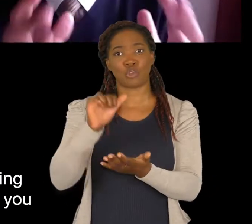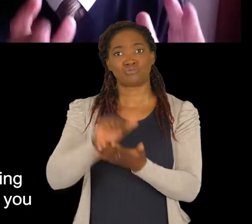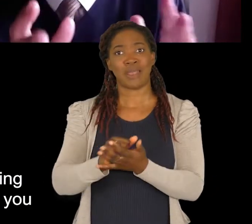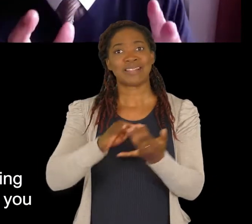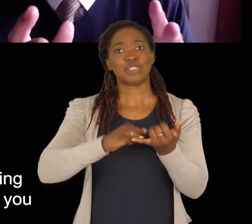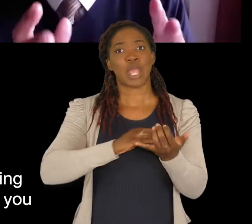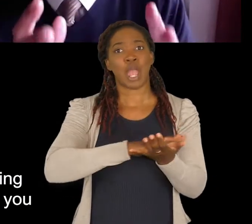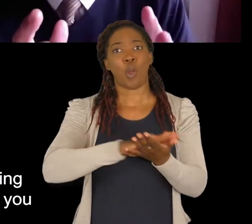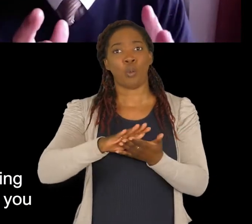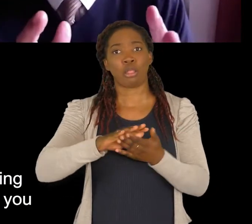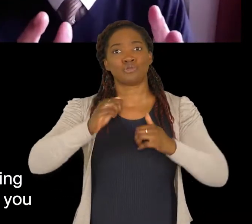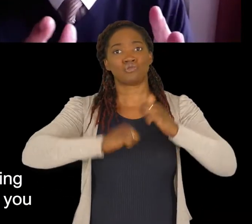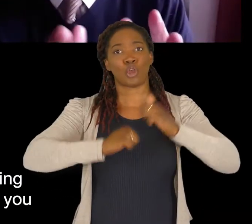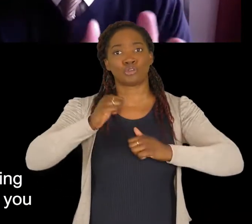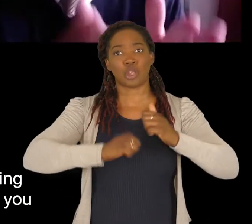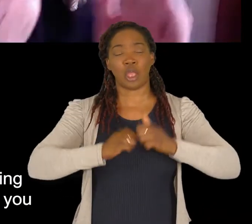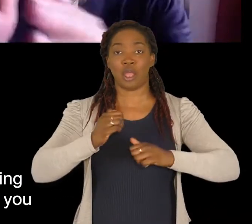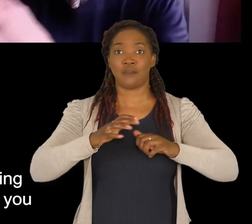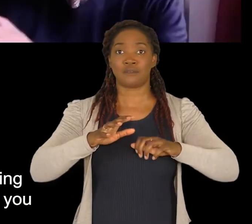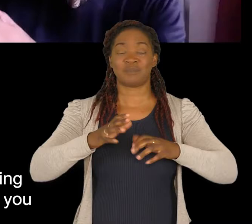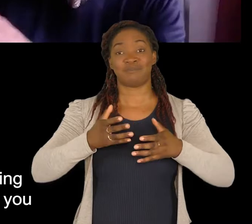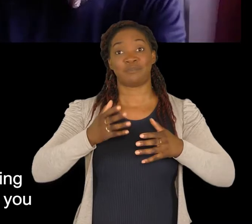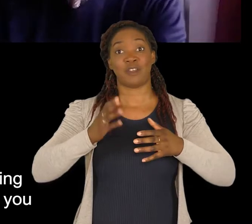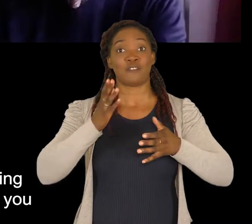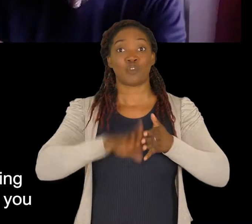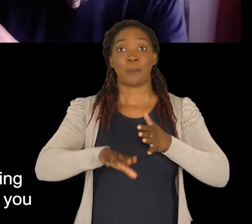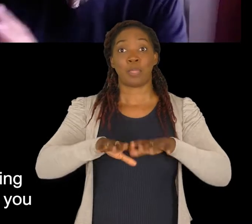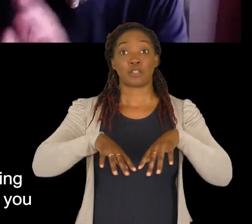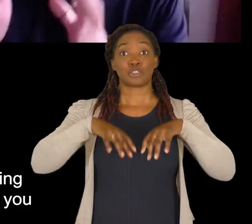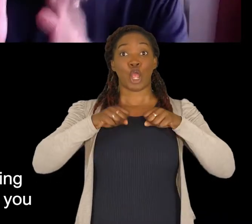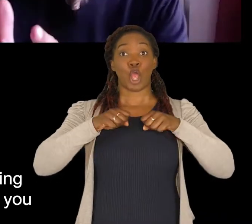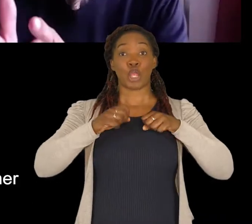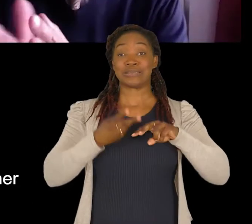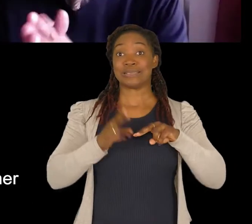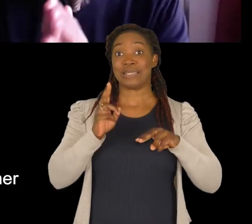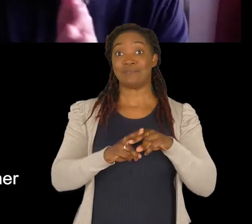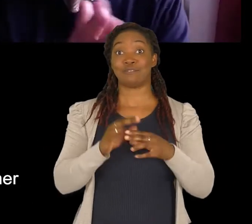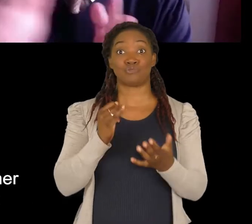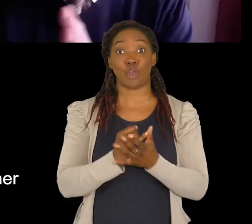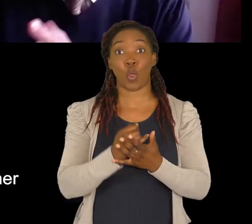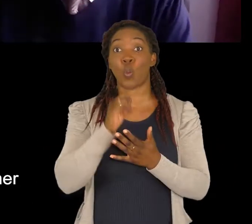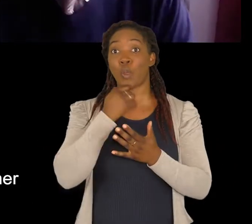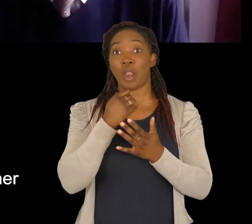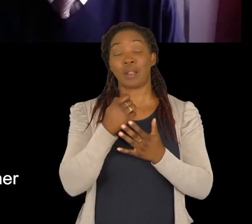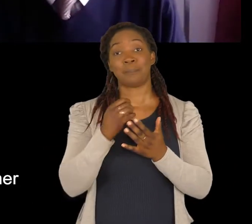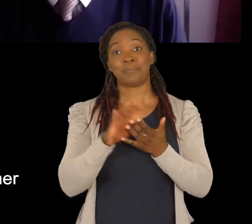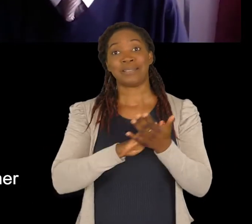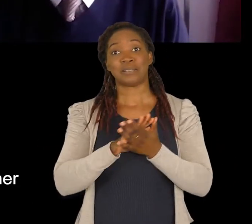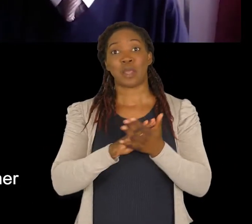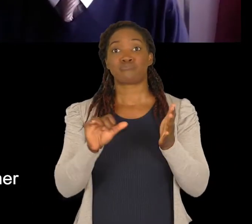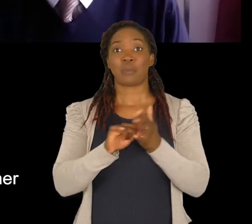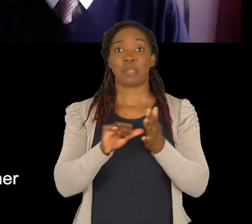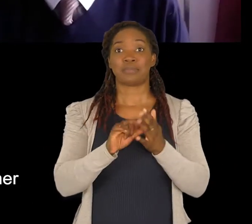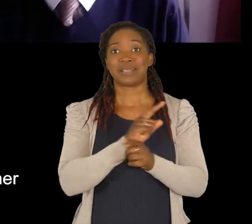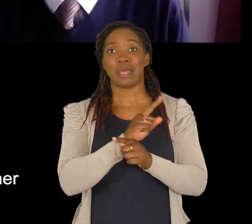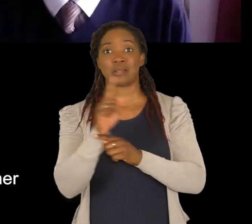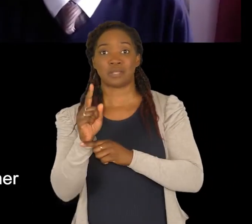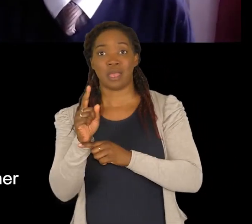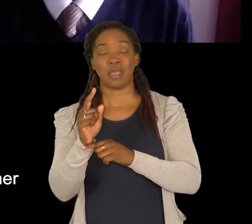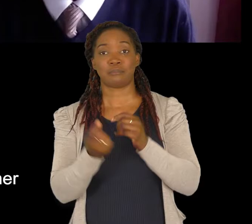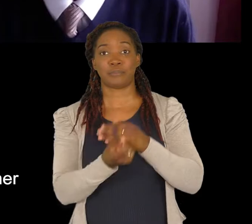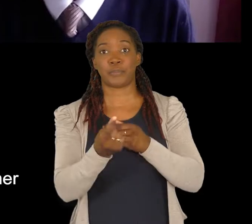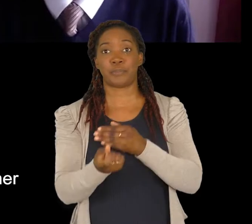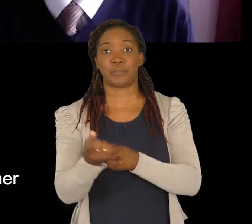to get the right shareholding structure in place from the very beginning, because if you don't do that, then you're actually going to cause problems further down the